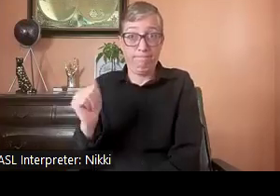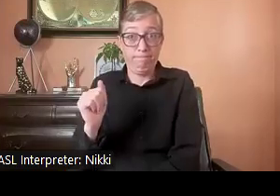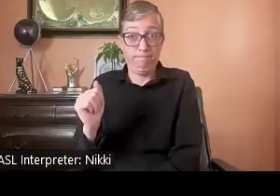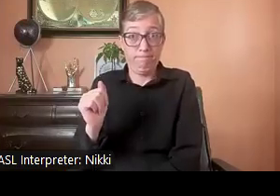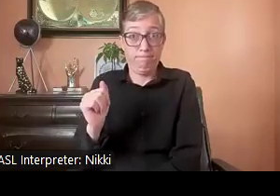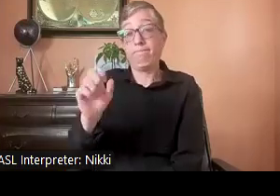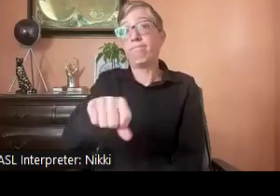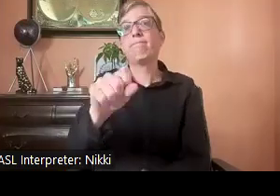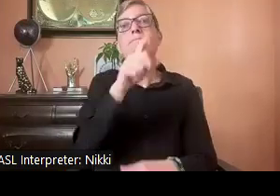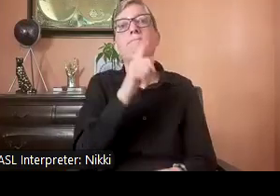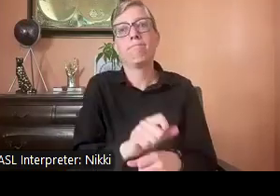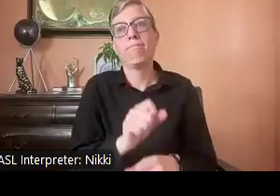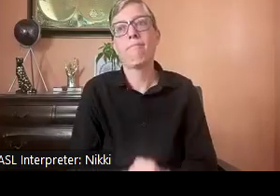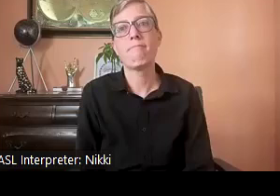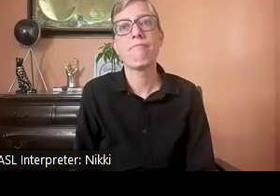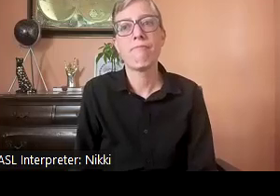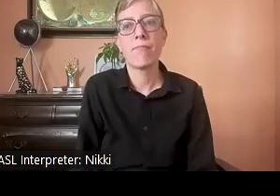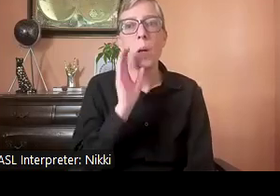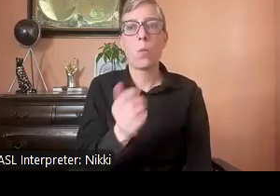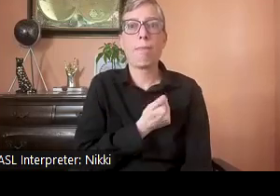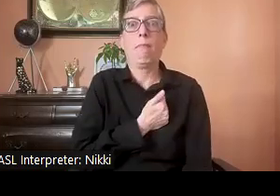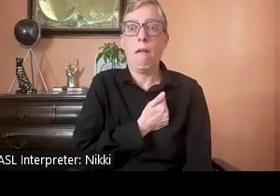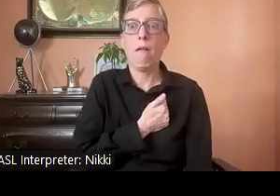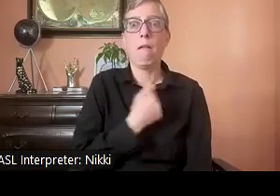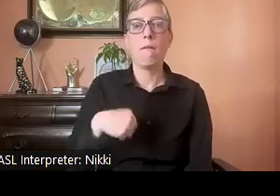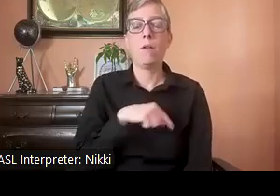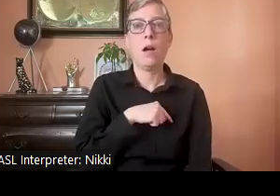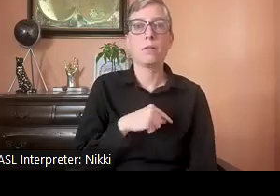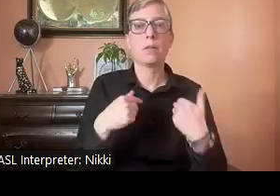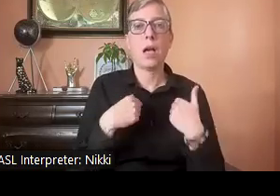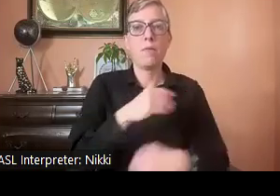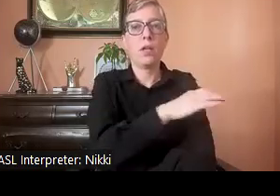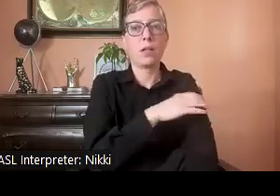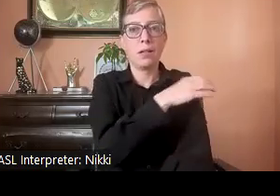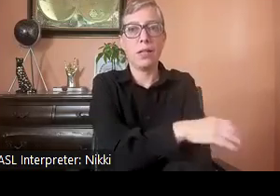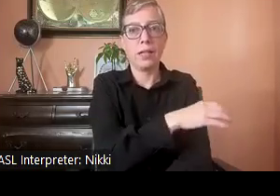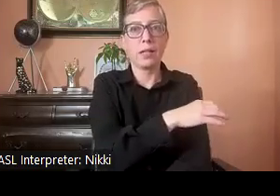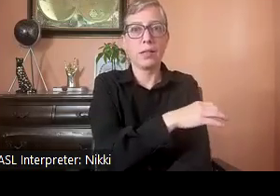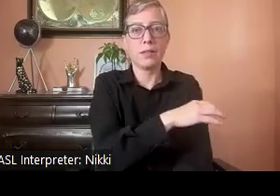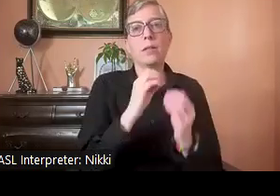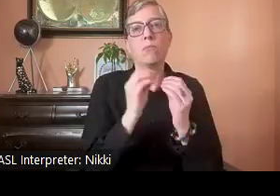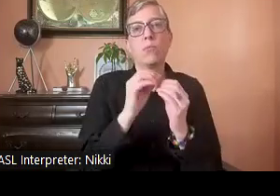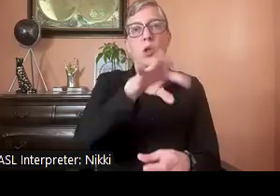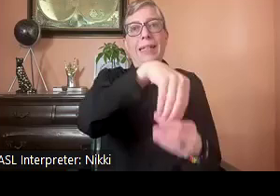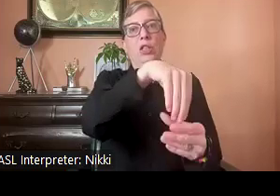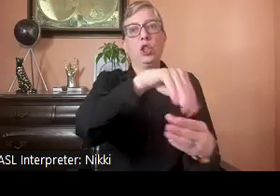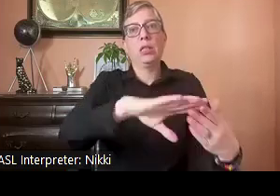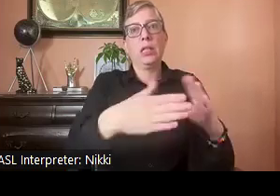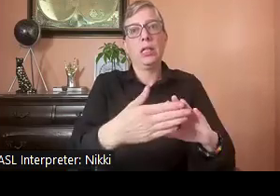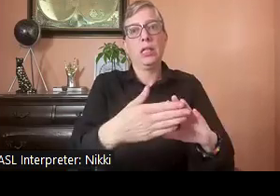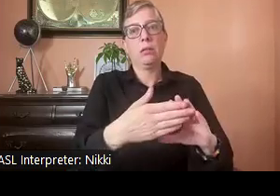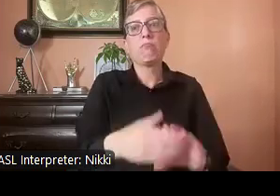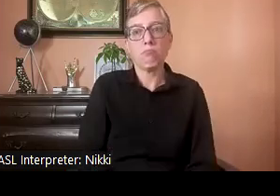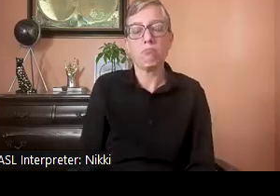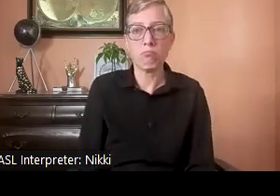And it's true. I would love for us to have a clinic in the more inner part of the city. And I